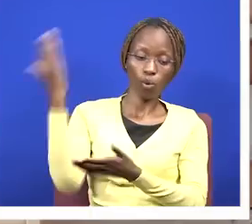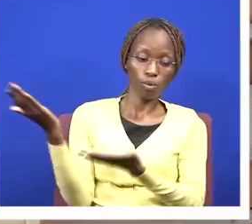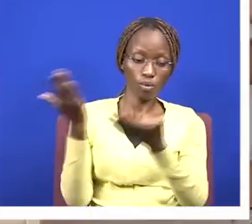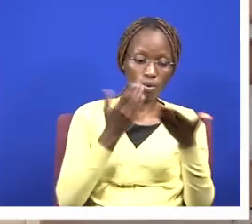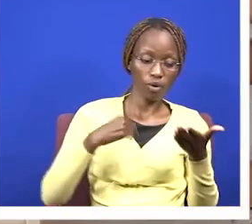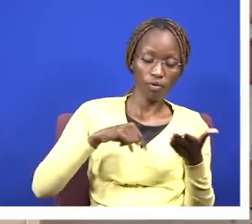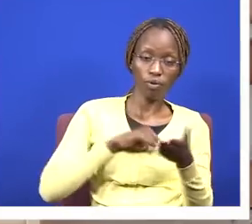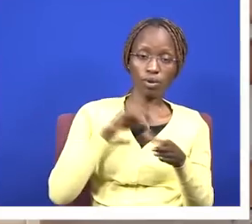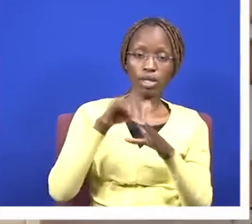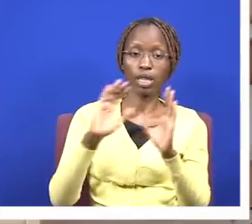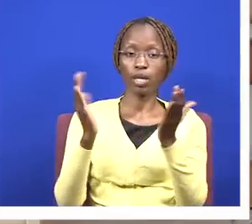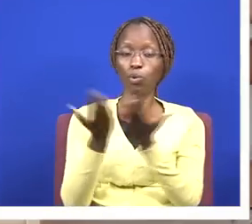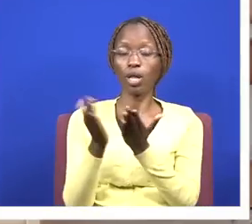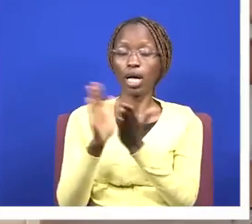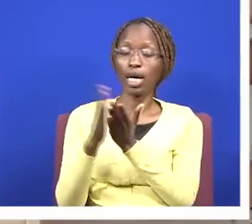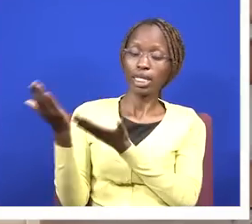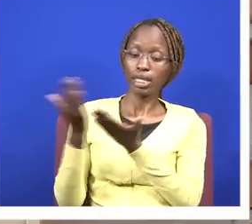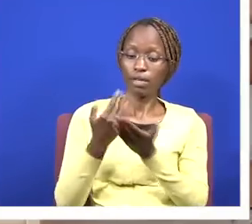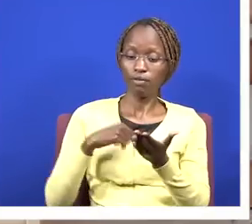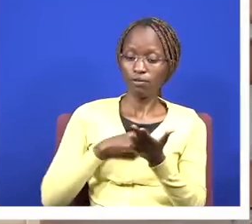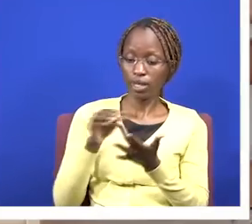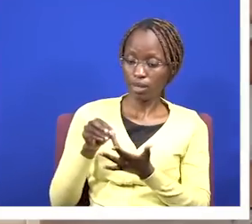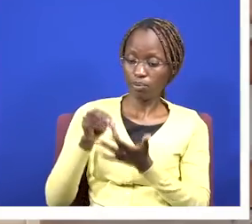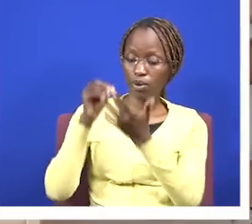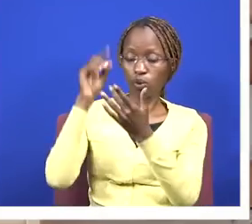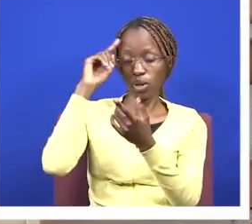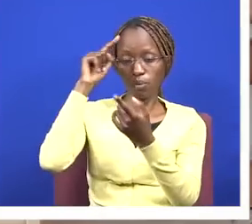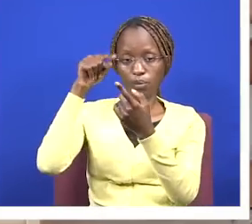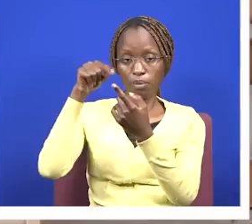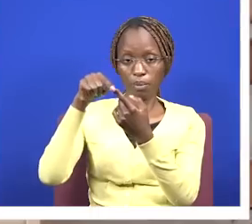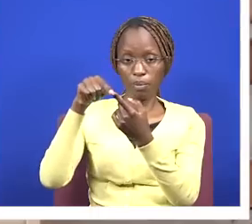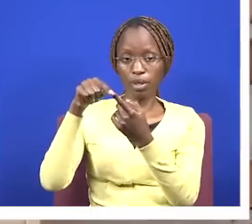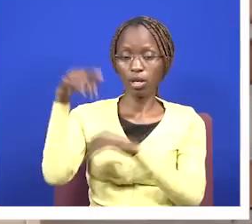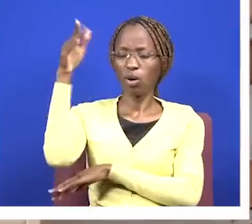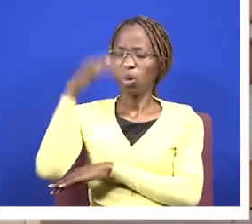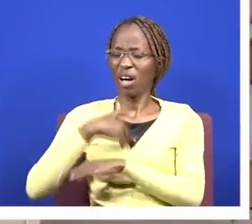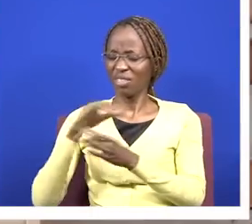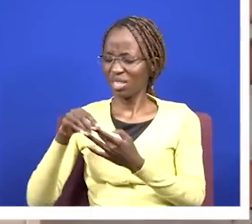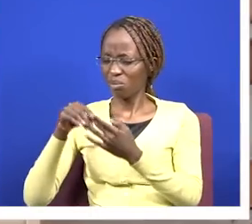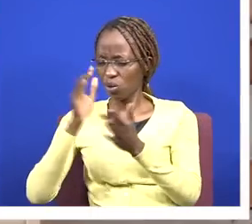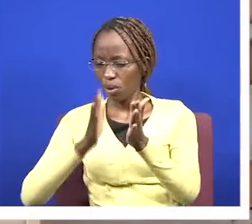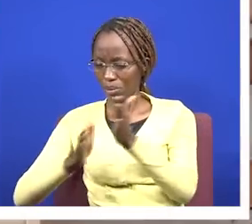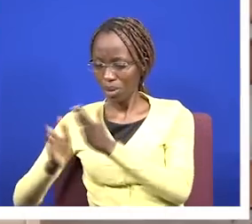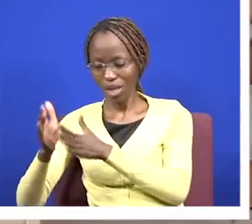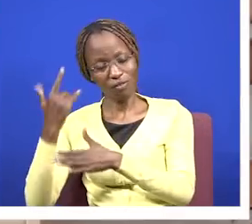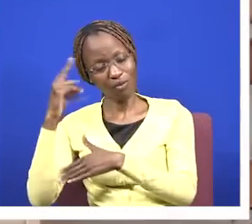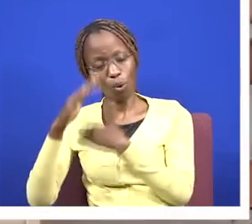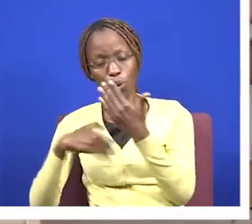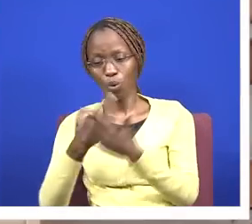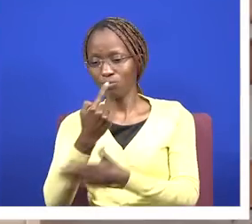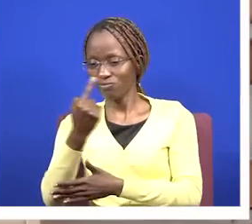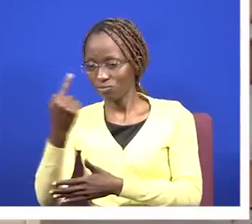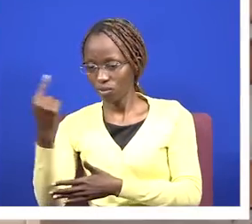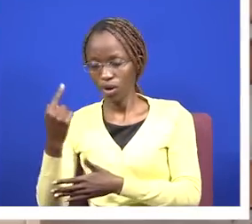and gave us a special purpose. He had a special plan for each and every one of us. God wants us to